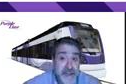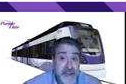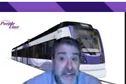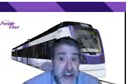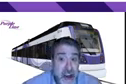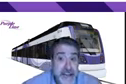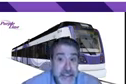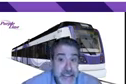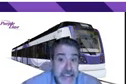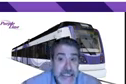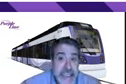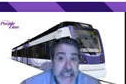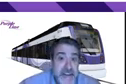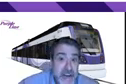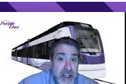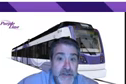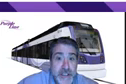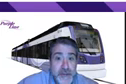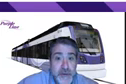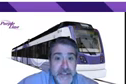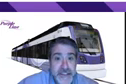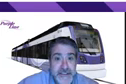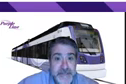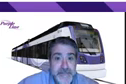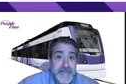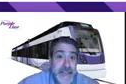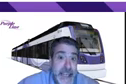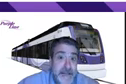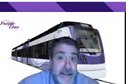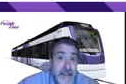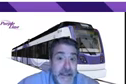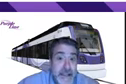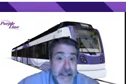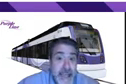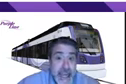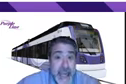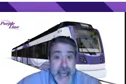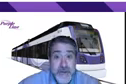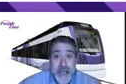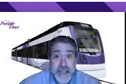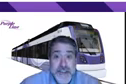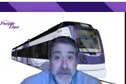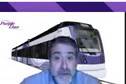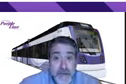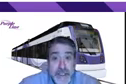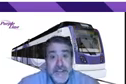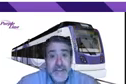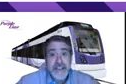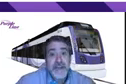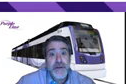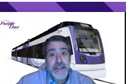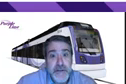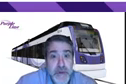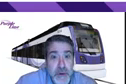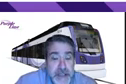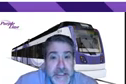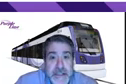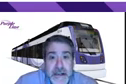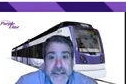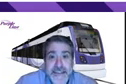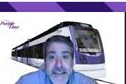service is scheduled to start in the fall of 2026. Now, as the Washington Post recently and